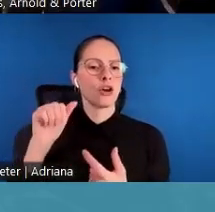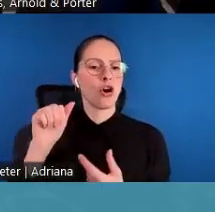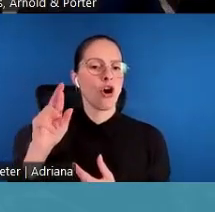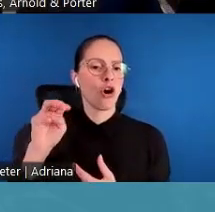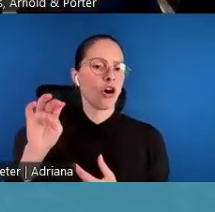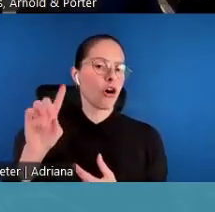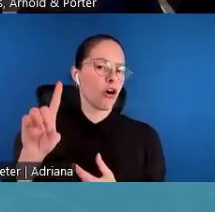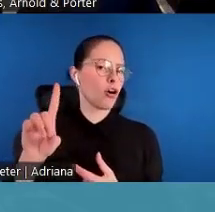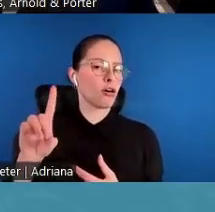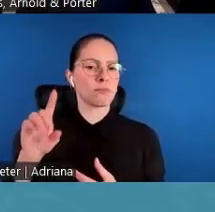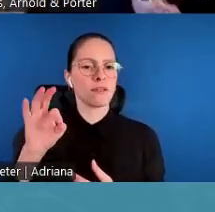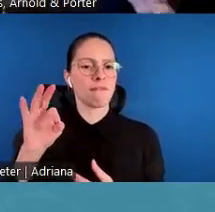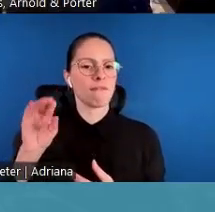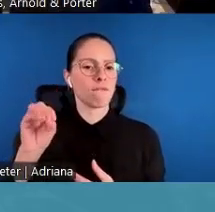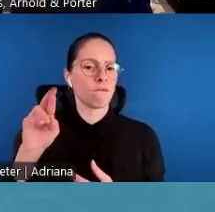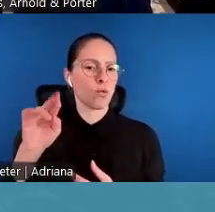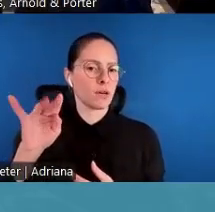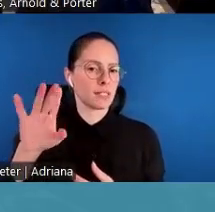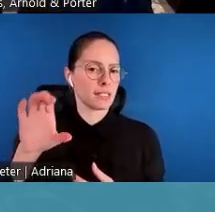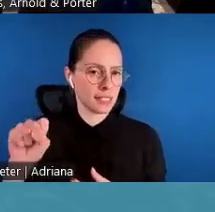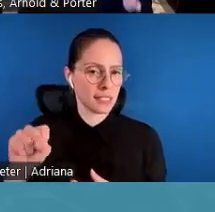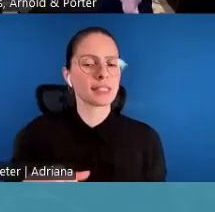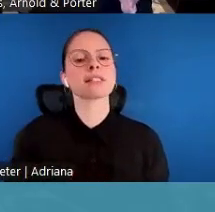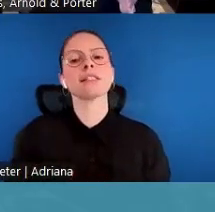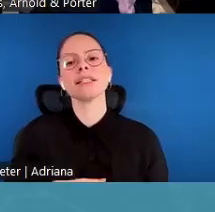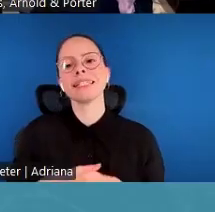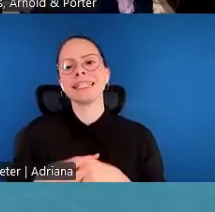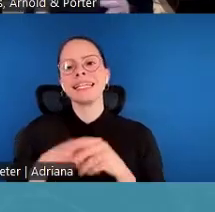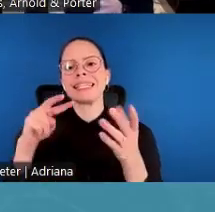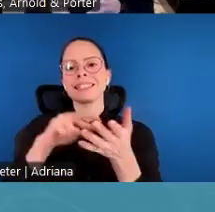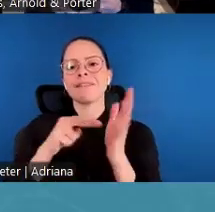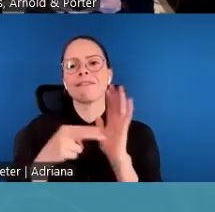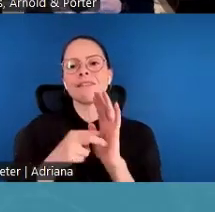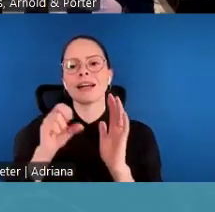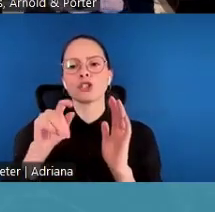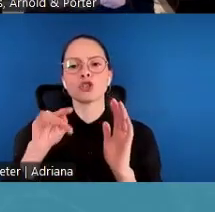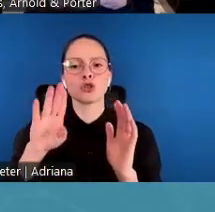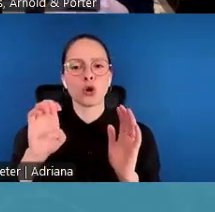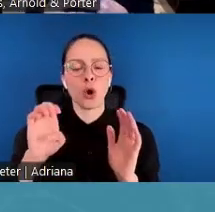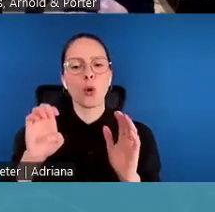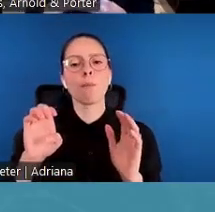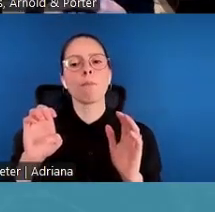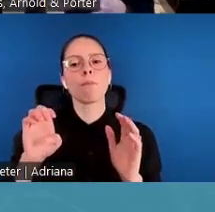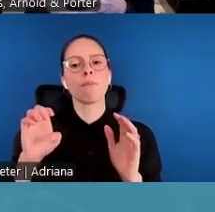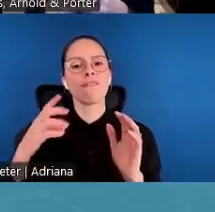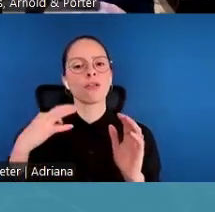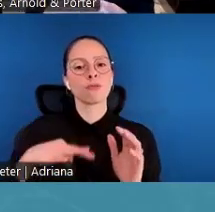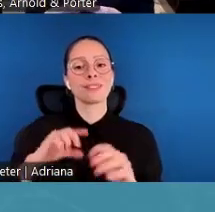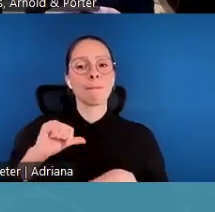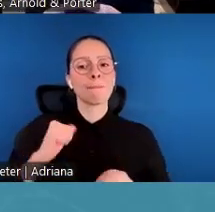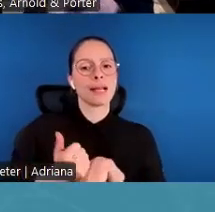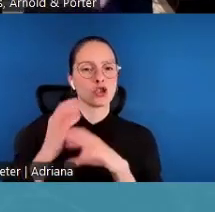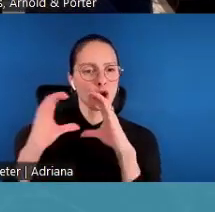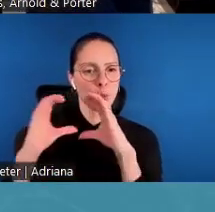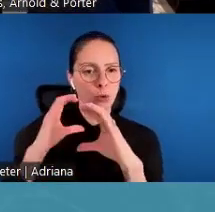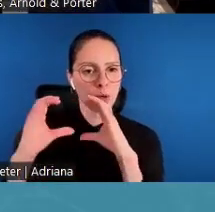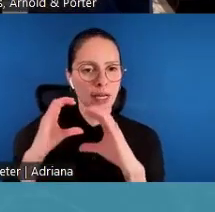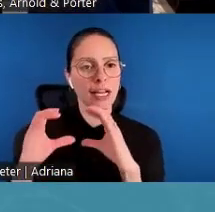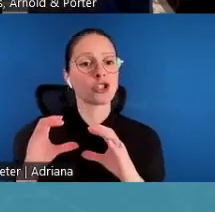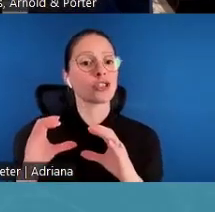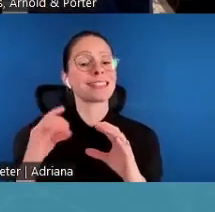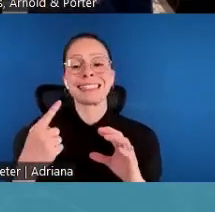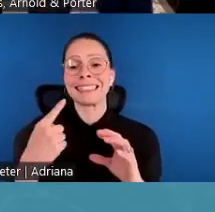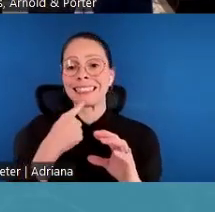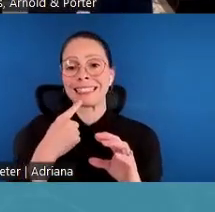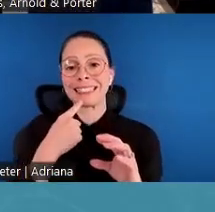exists, it defines the scope of the privilege based upon communications. And essentially what the Court of Appeals in Millett said is that